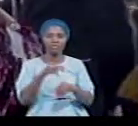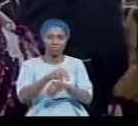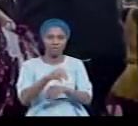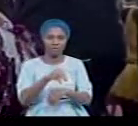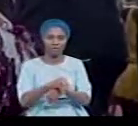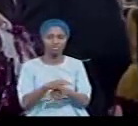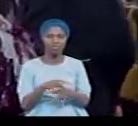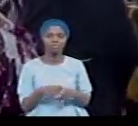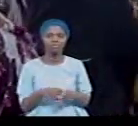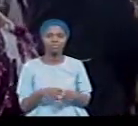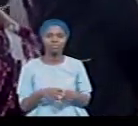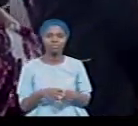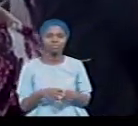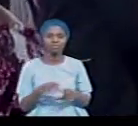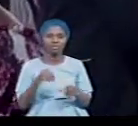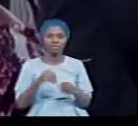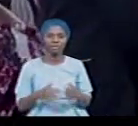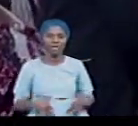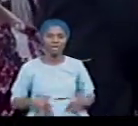in life and ministry.